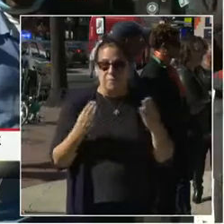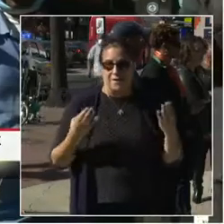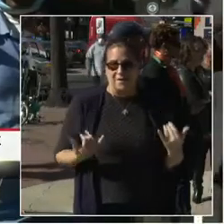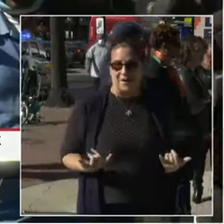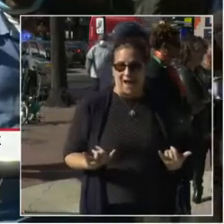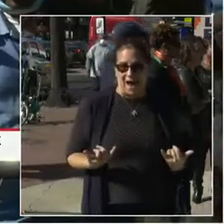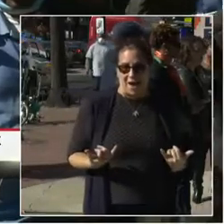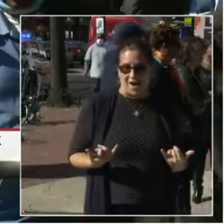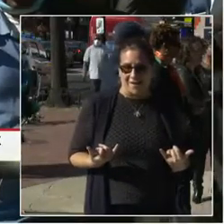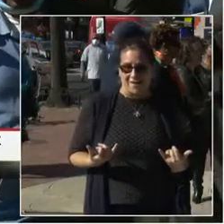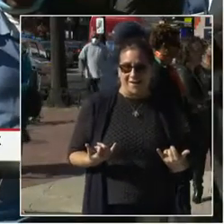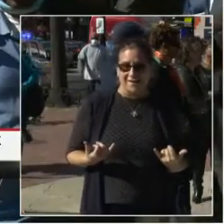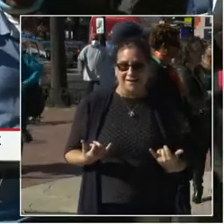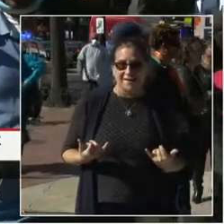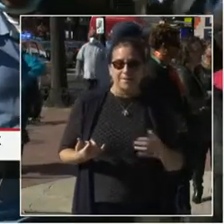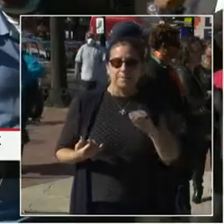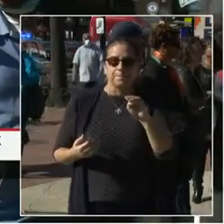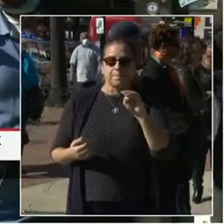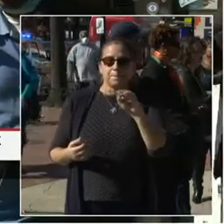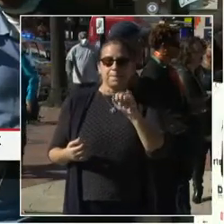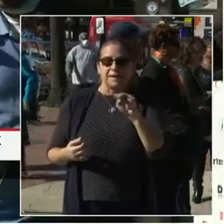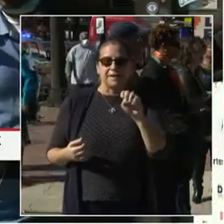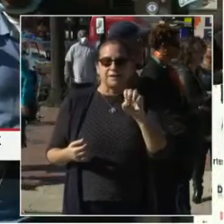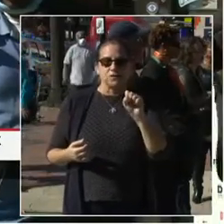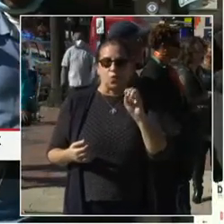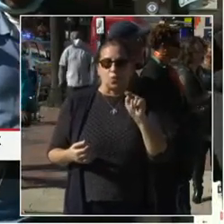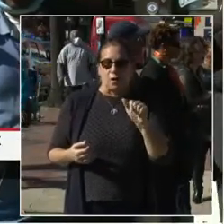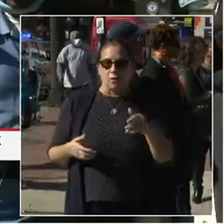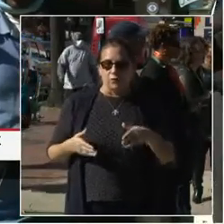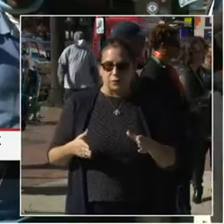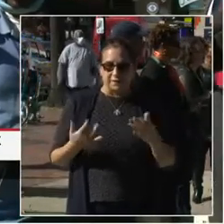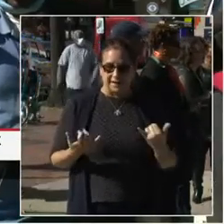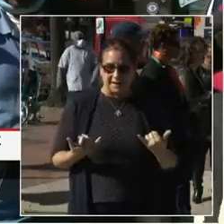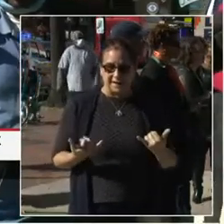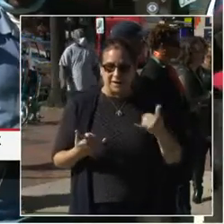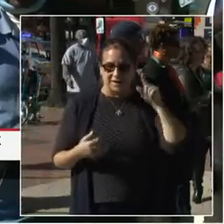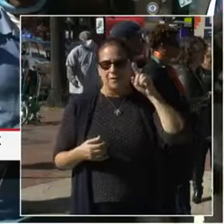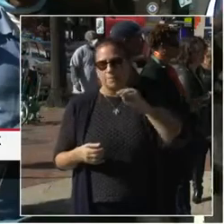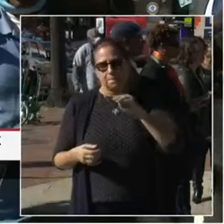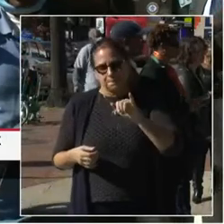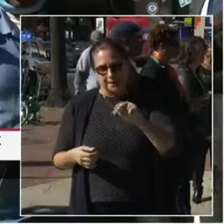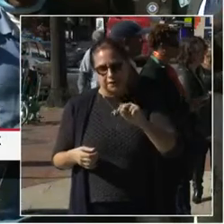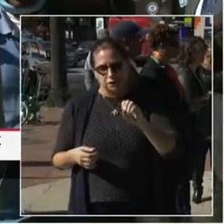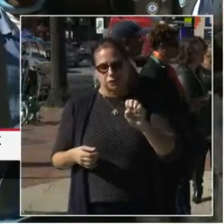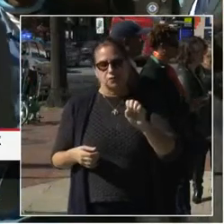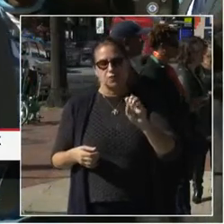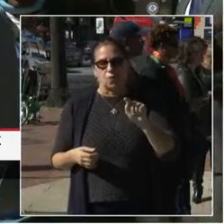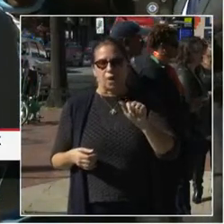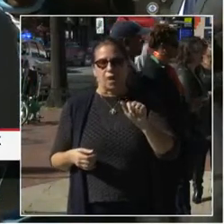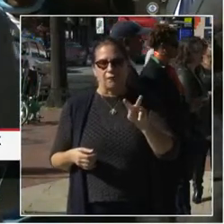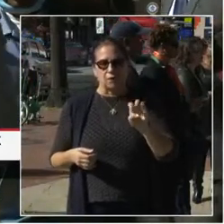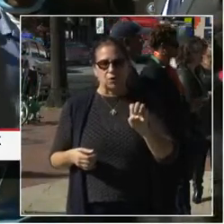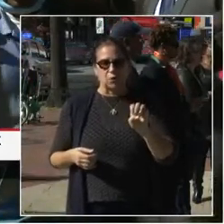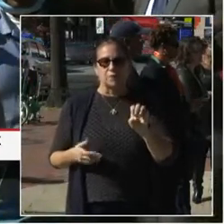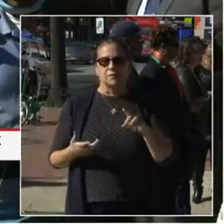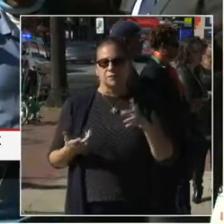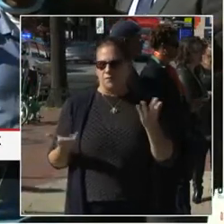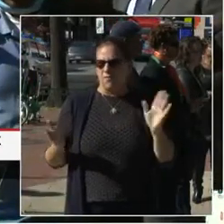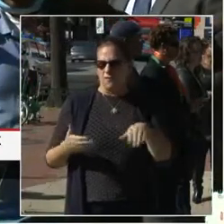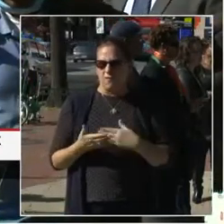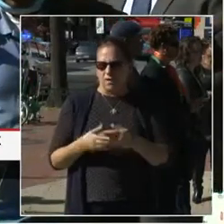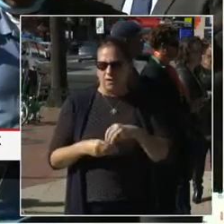Avenue. DC City Smokehouse will open in Anacostia. Route